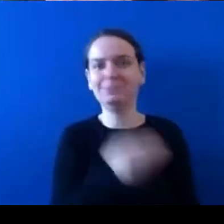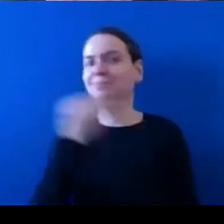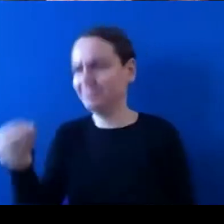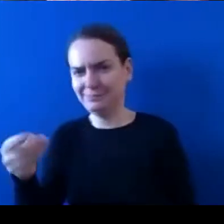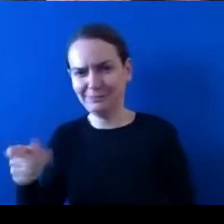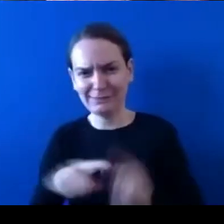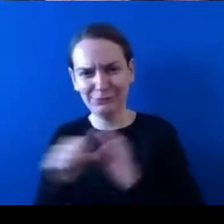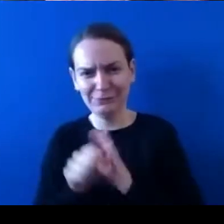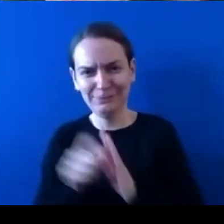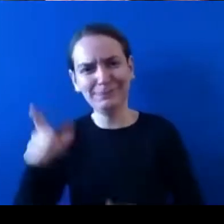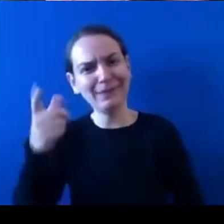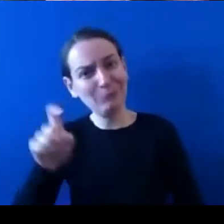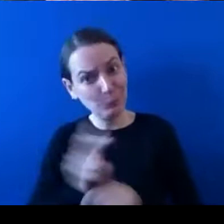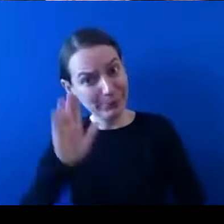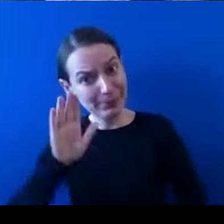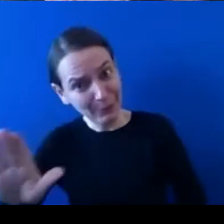card.